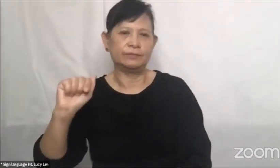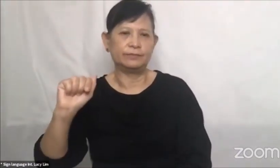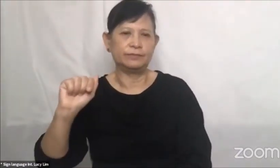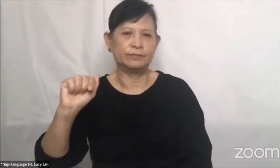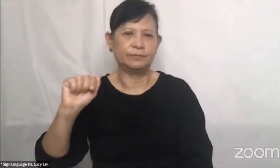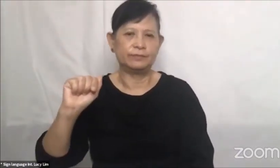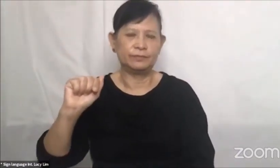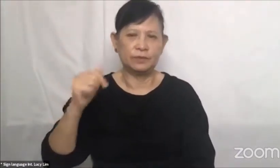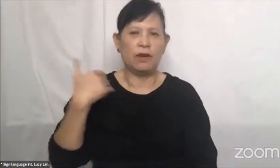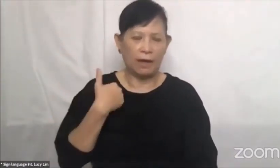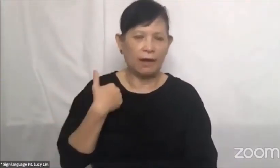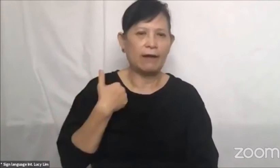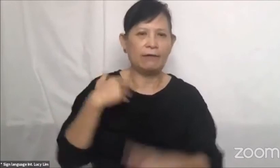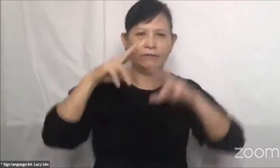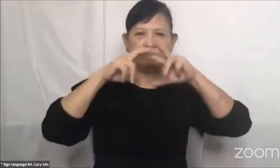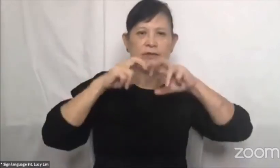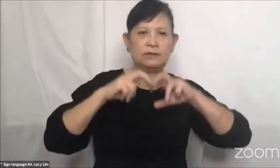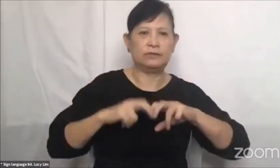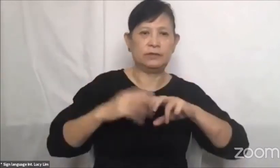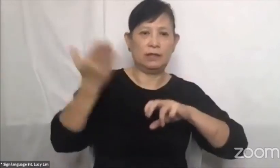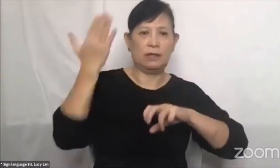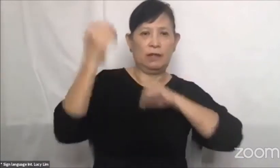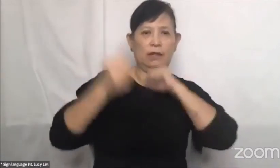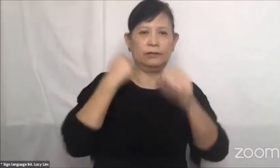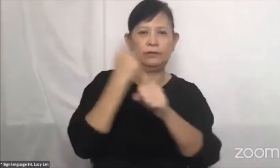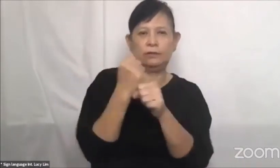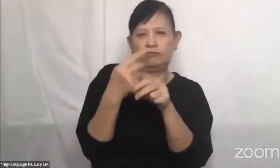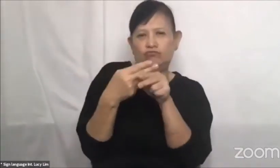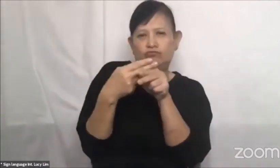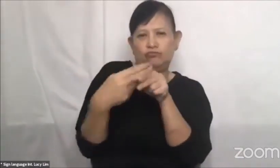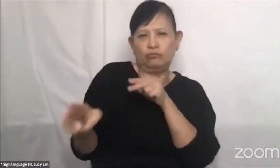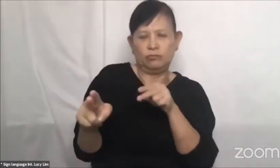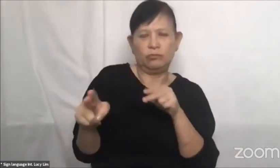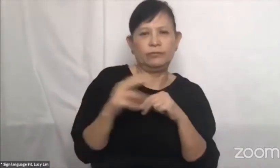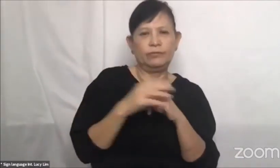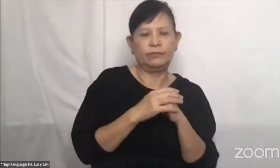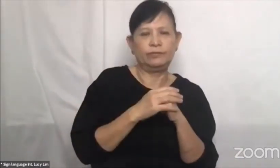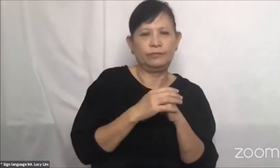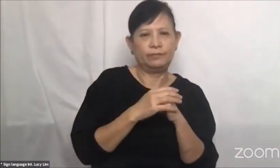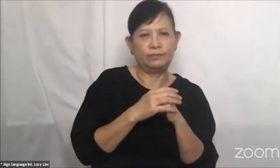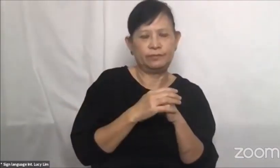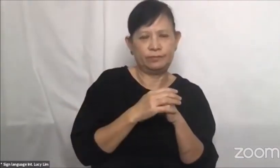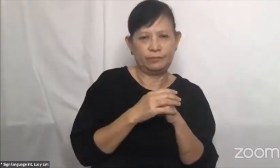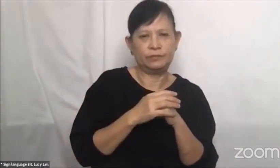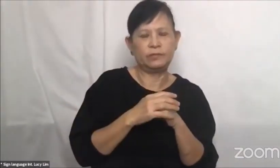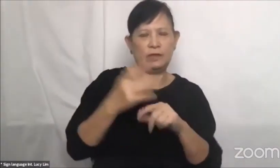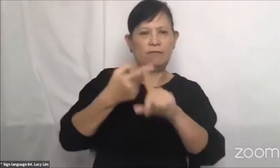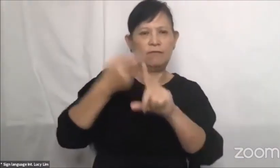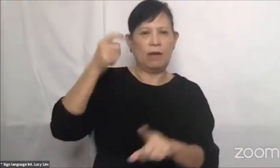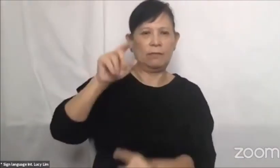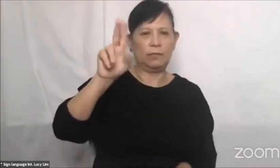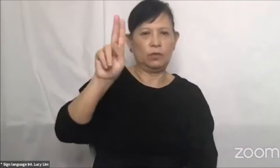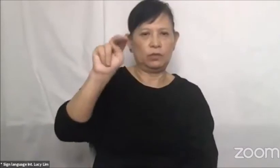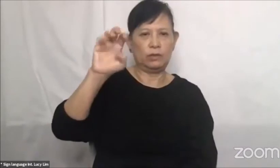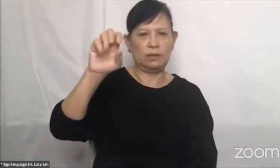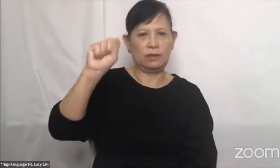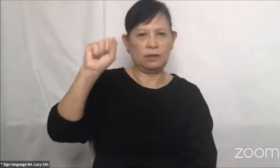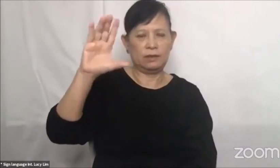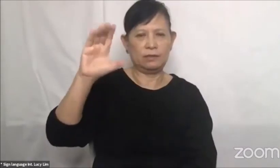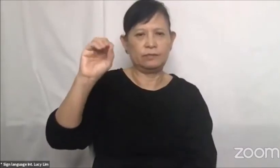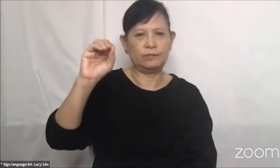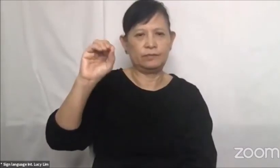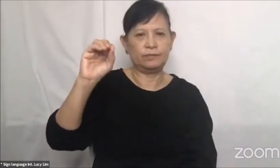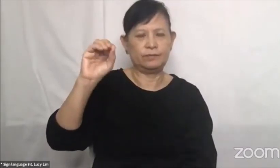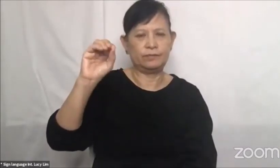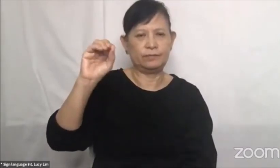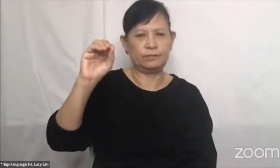There was a research last year, short research with the finding from UNESCO to see